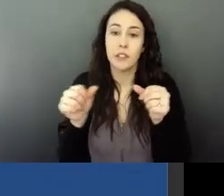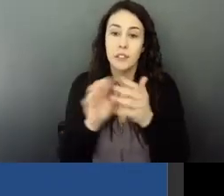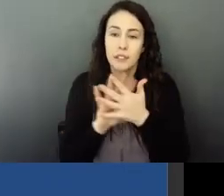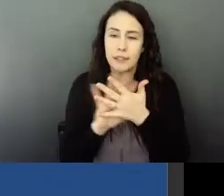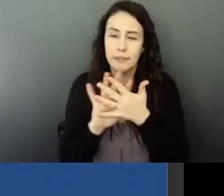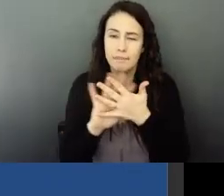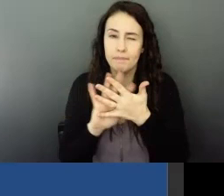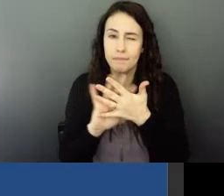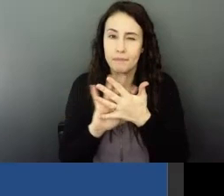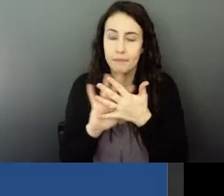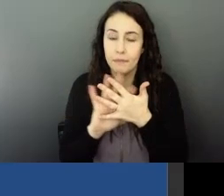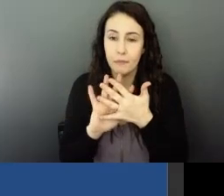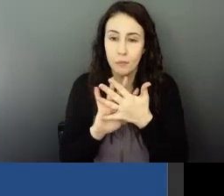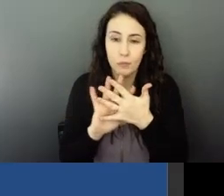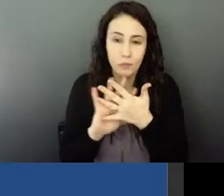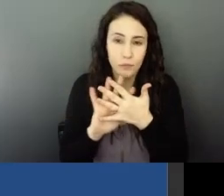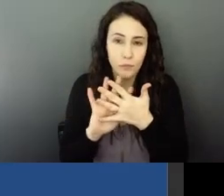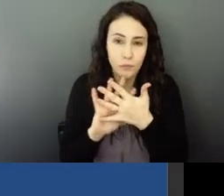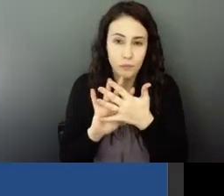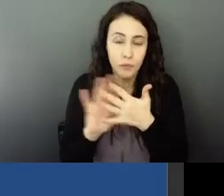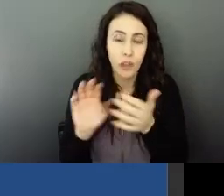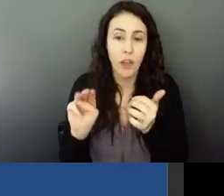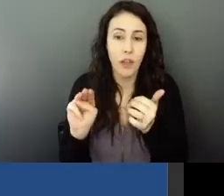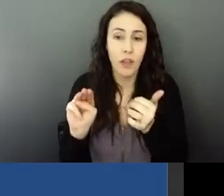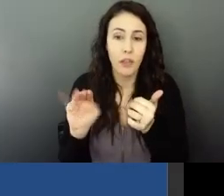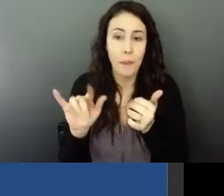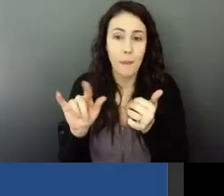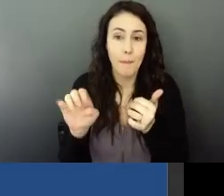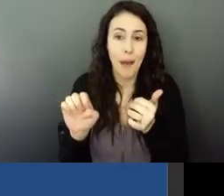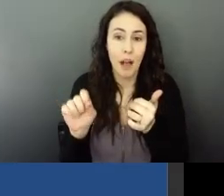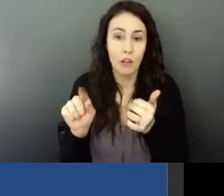post is written as,